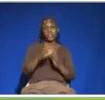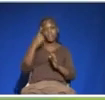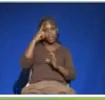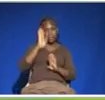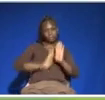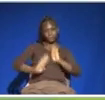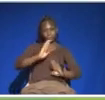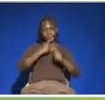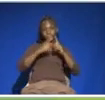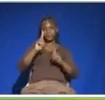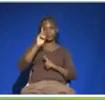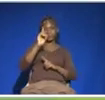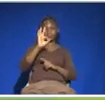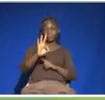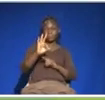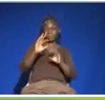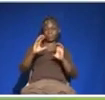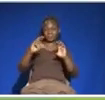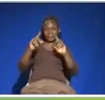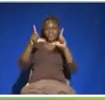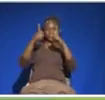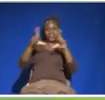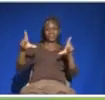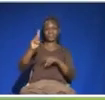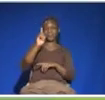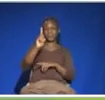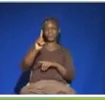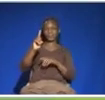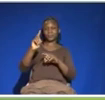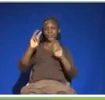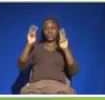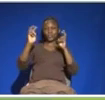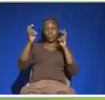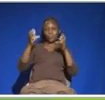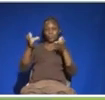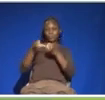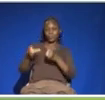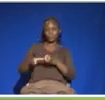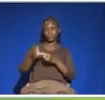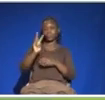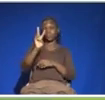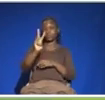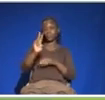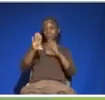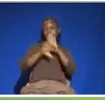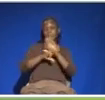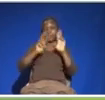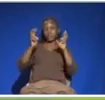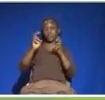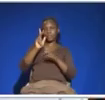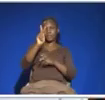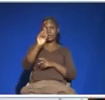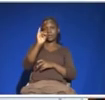1. The topic of discussion is classification 2, subtopic kingdom